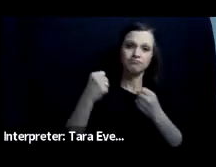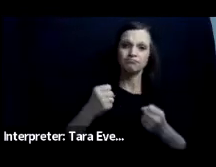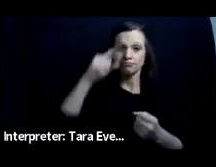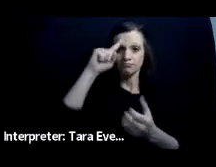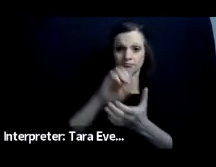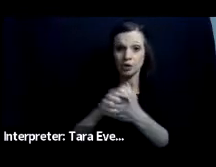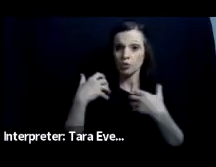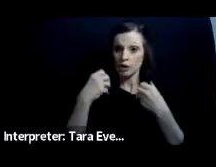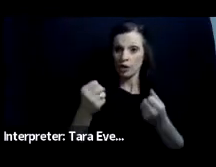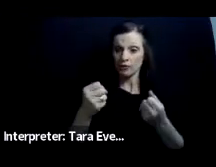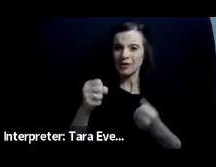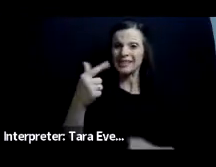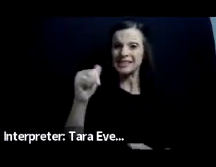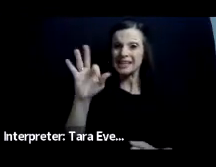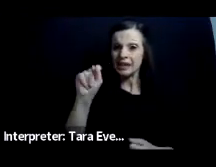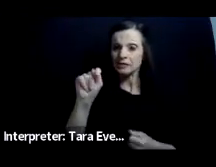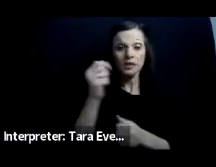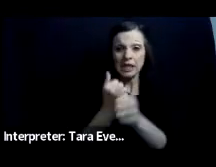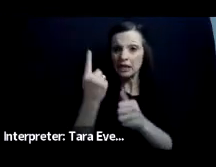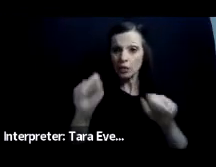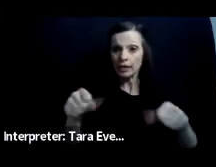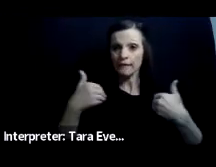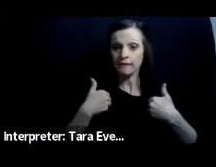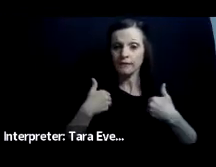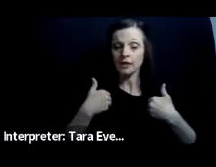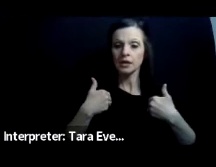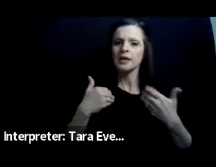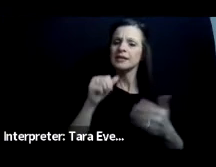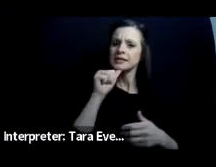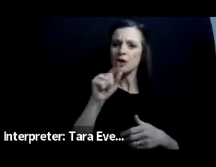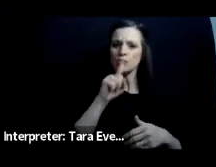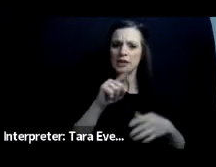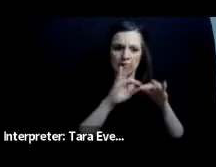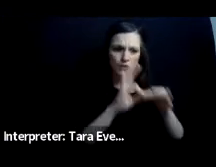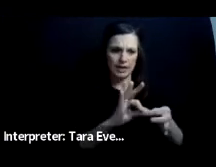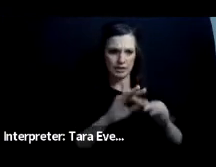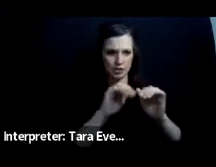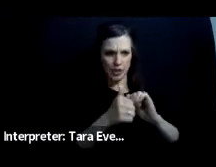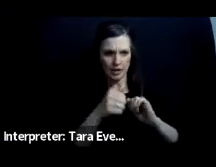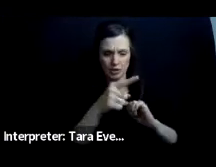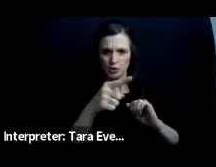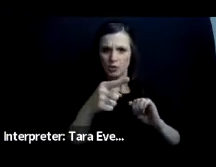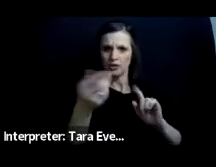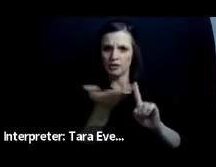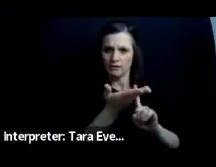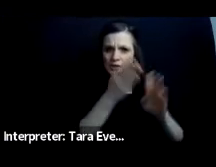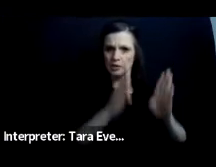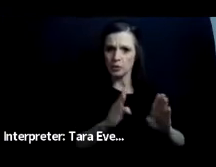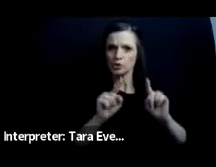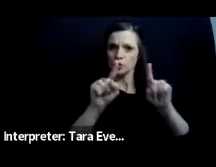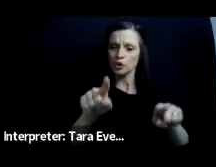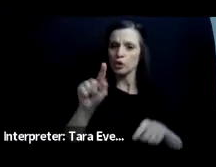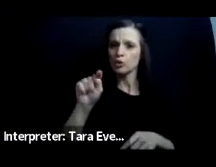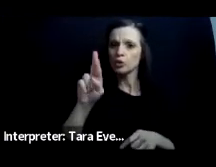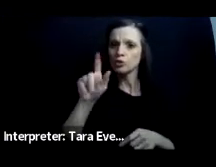have. It's not a matter of how you get them into treatment so much as it is a matter of how do you support their recovery within